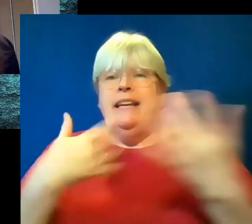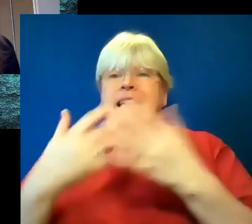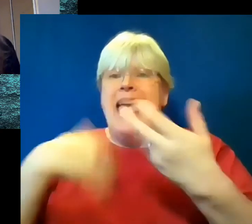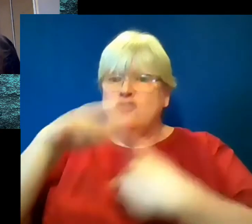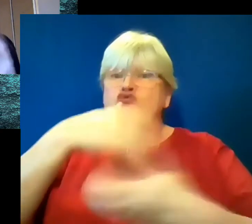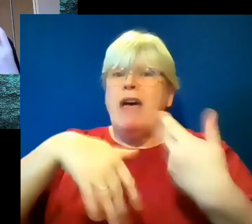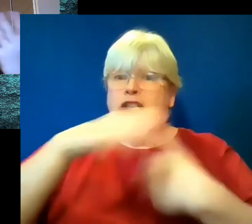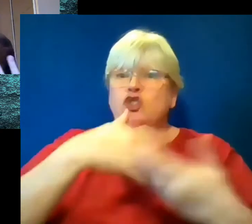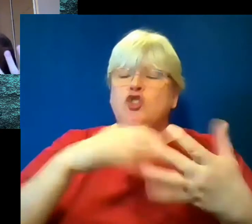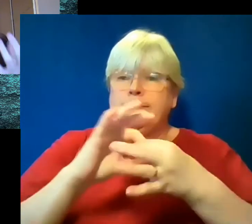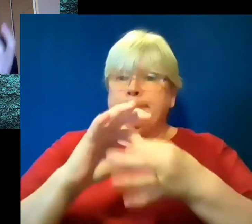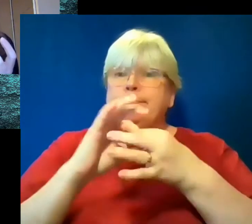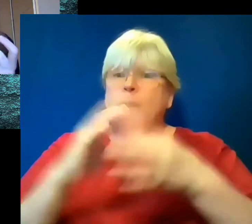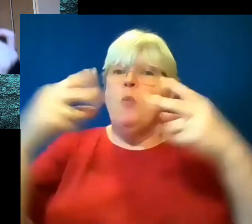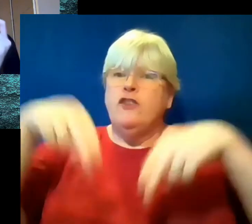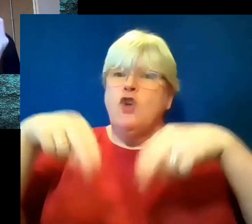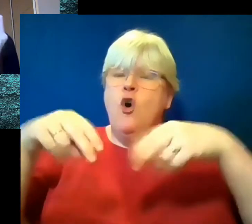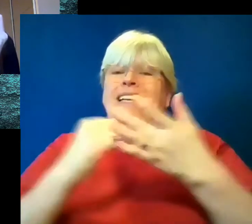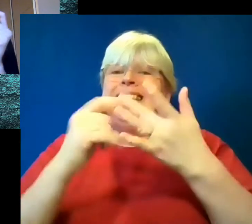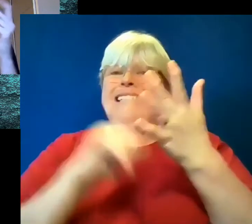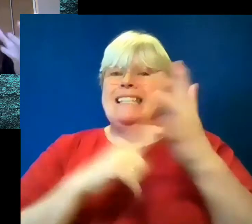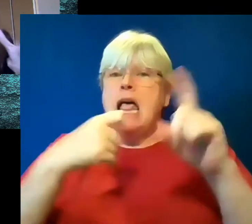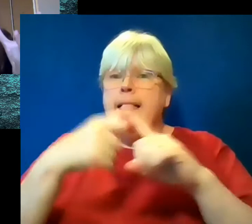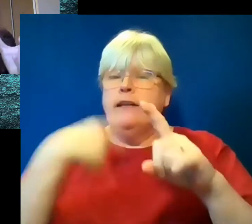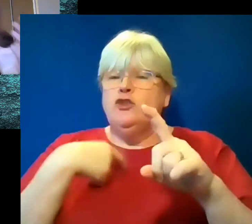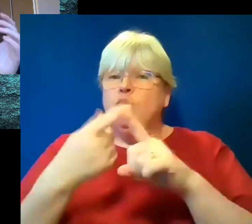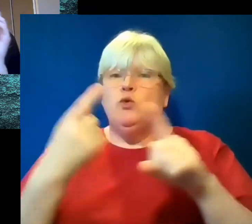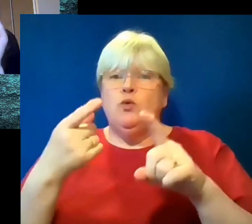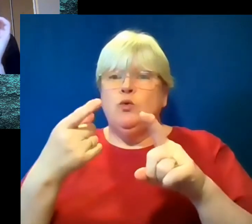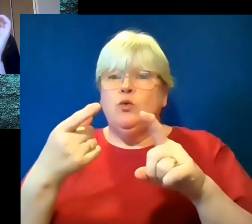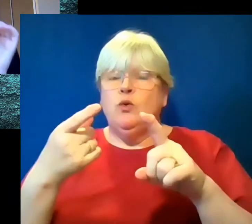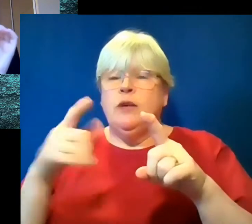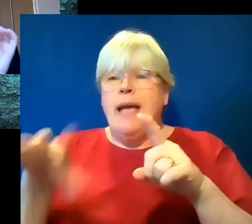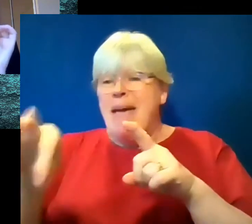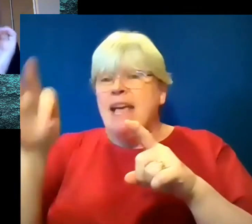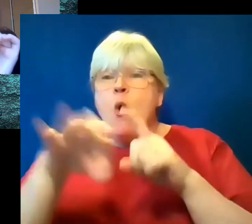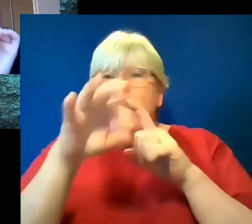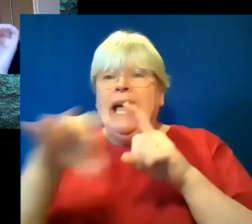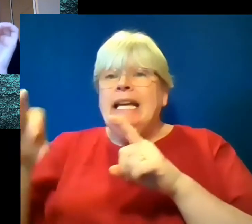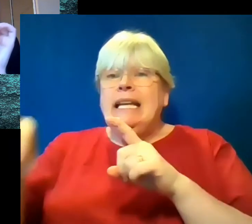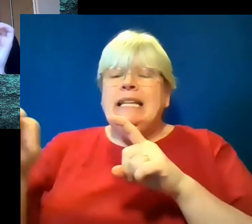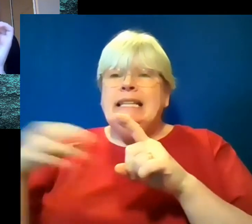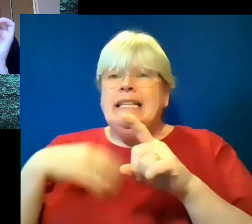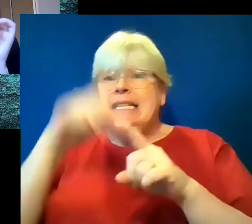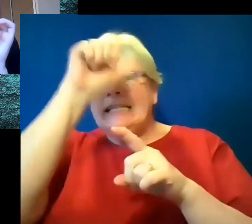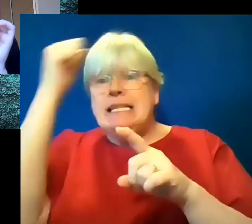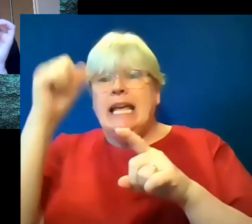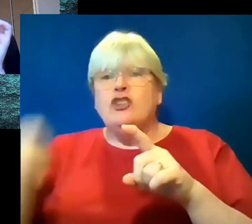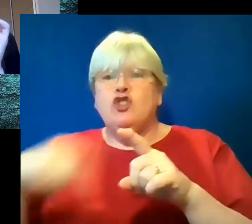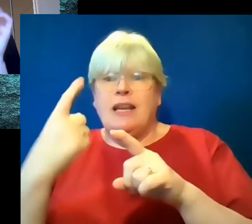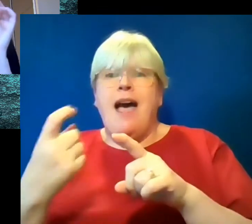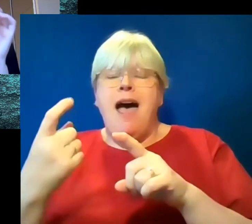performing dogs. Silk's ability to, Silk is the pickpocket, and she has a skill whereby she